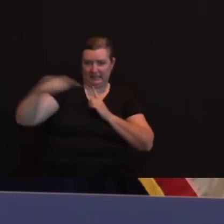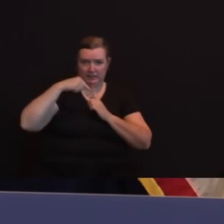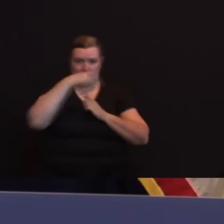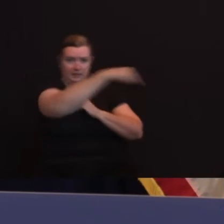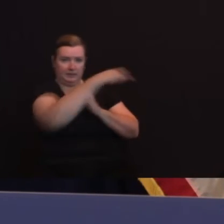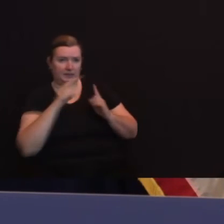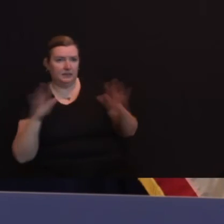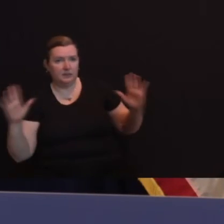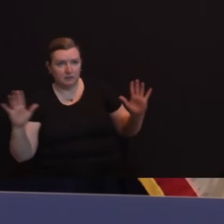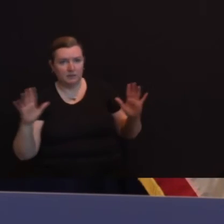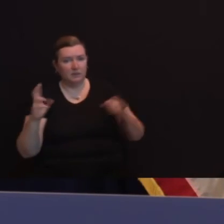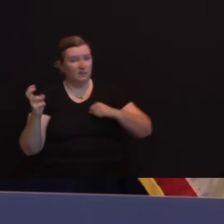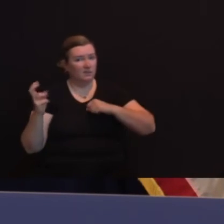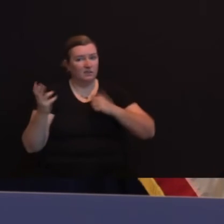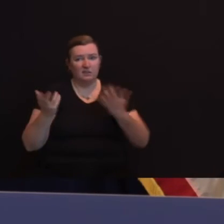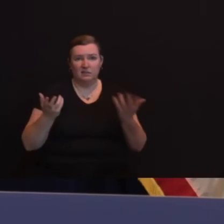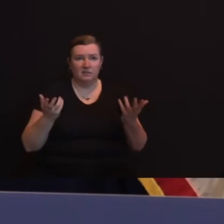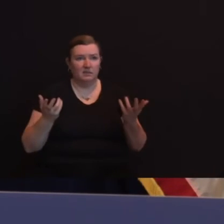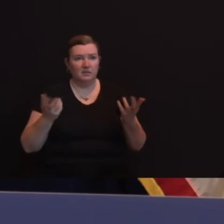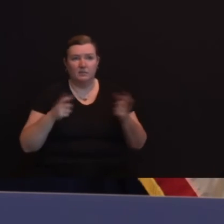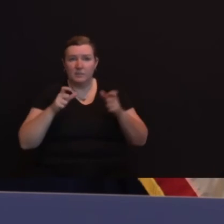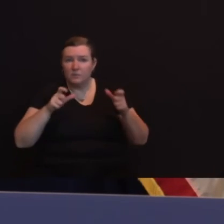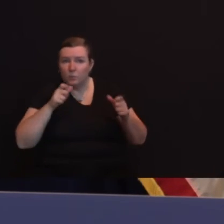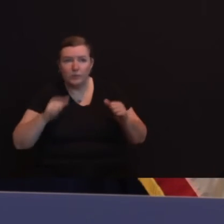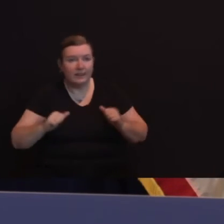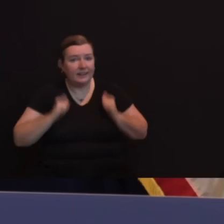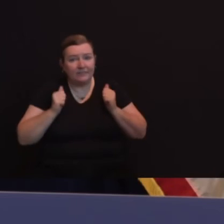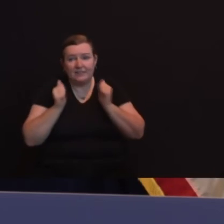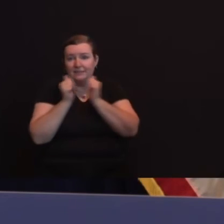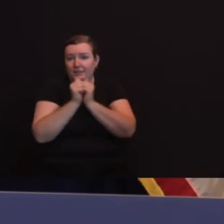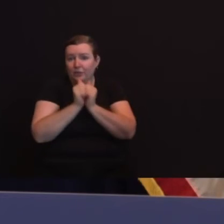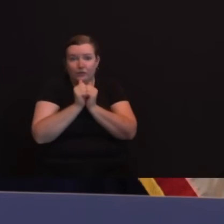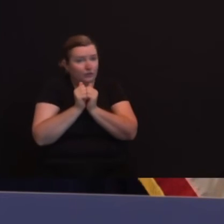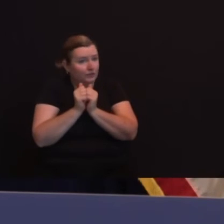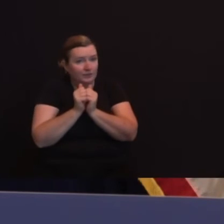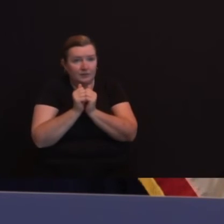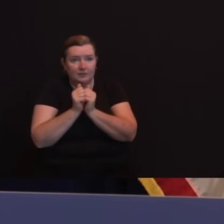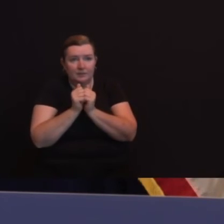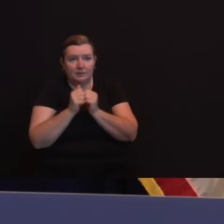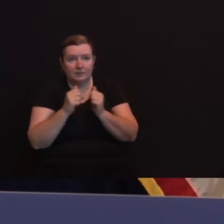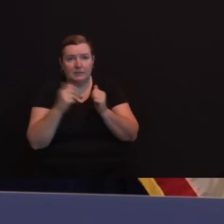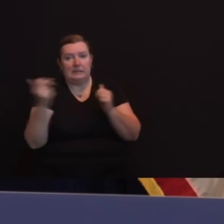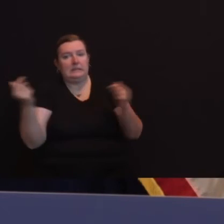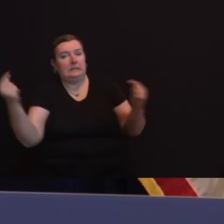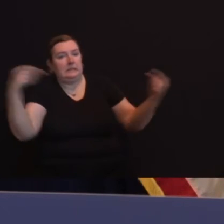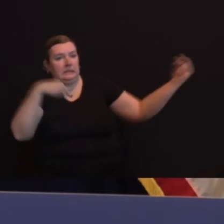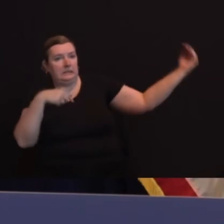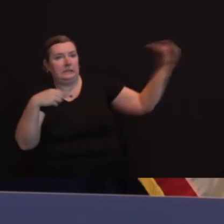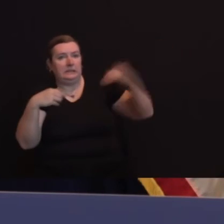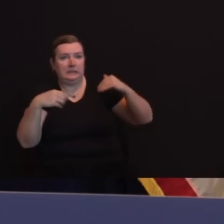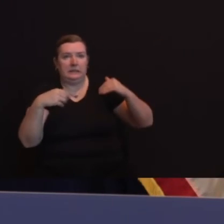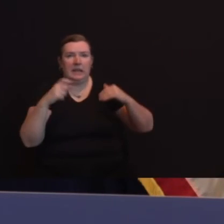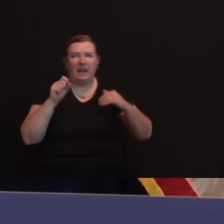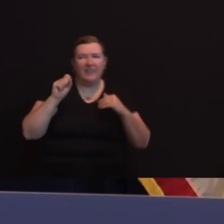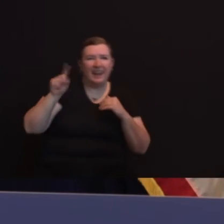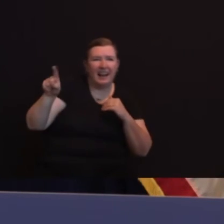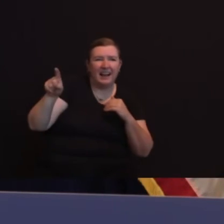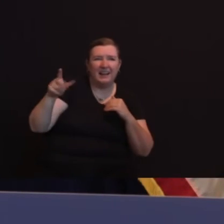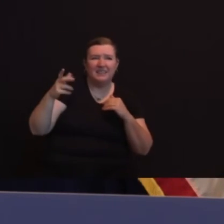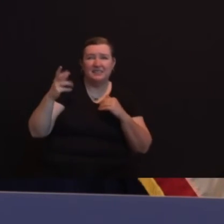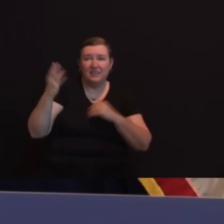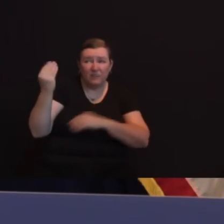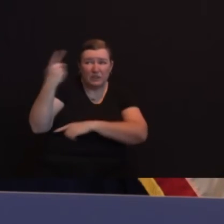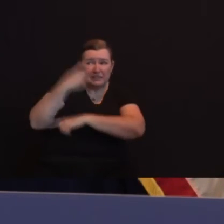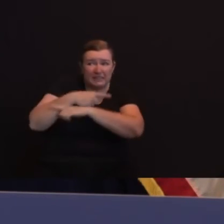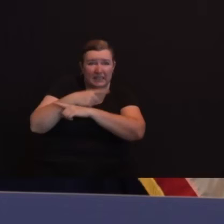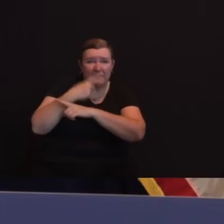people outside of their households for 14 days before the gathering. Well, Thanksgiving